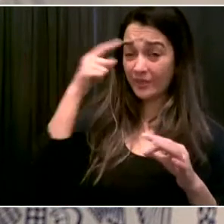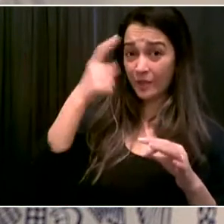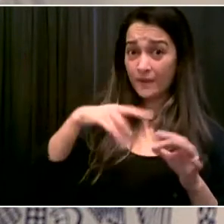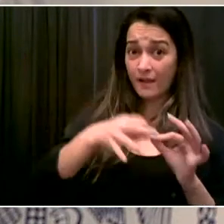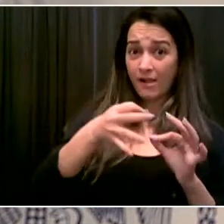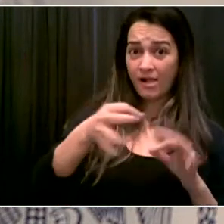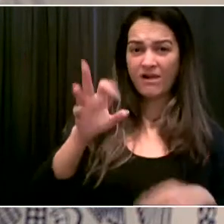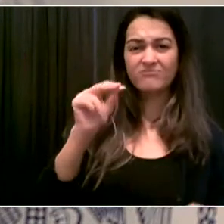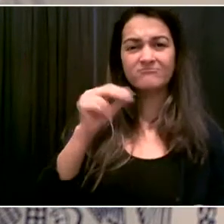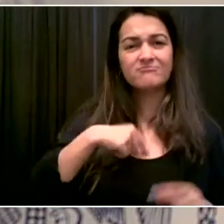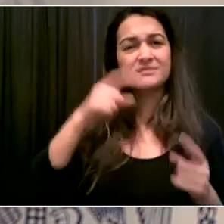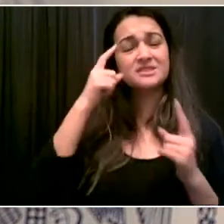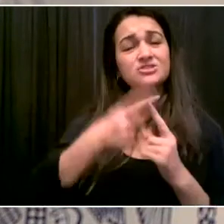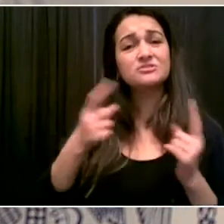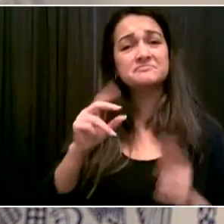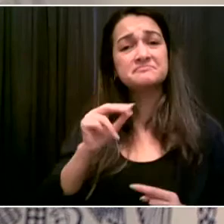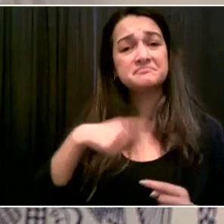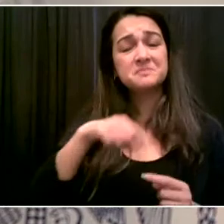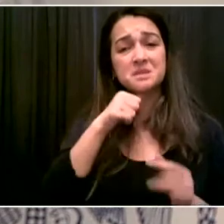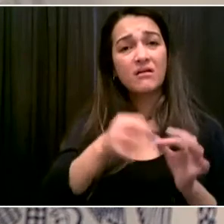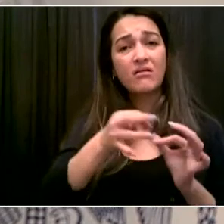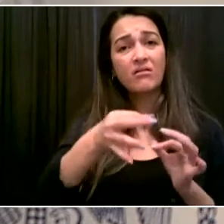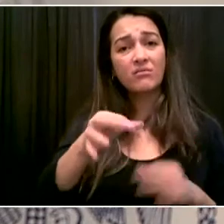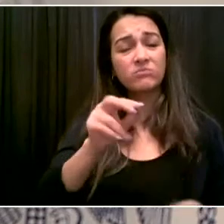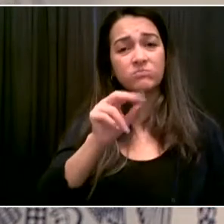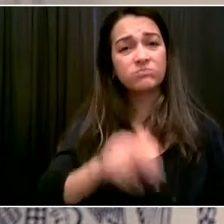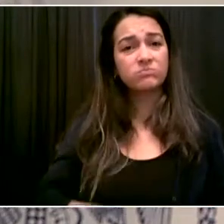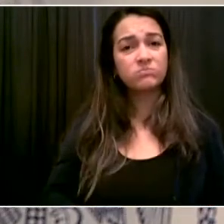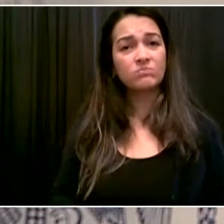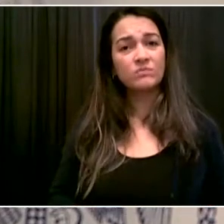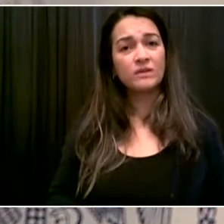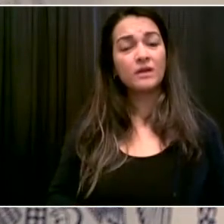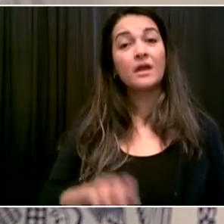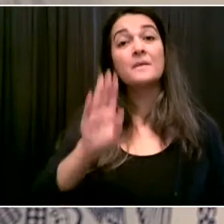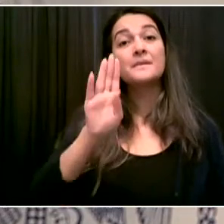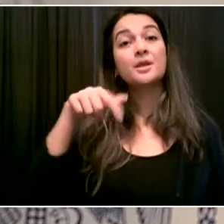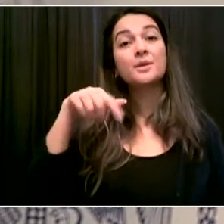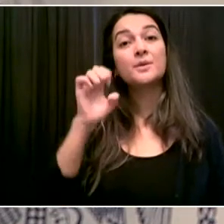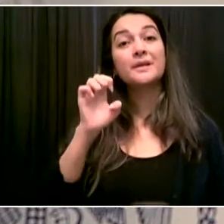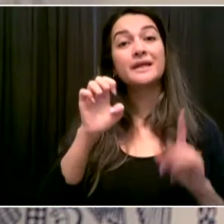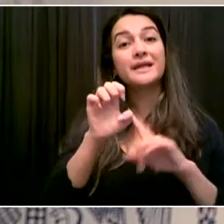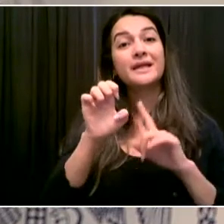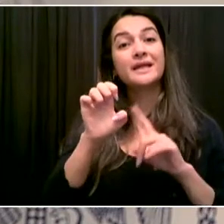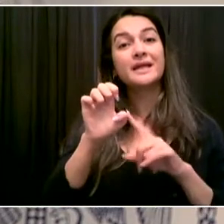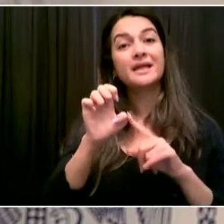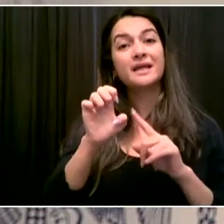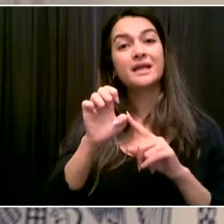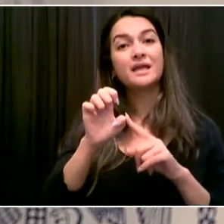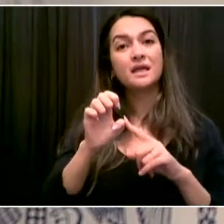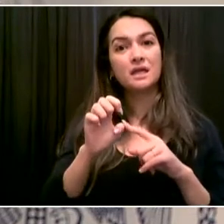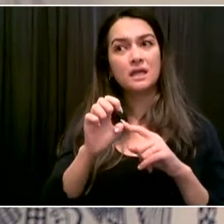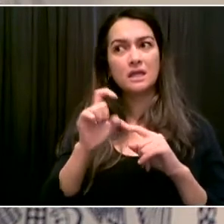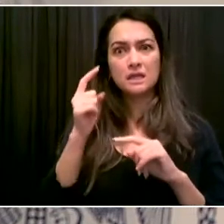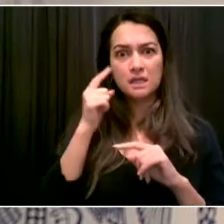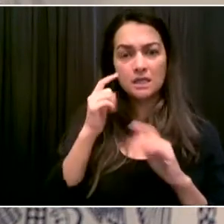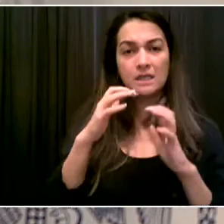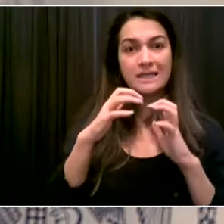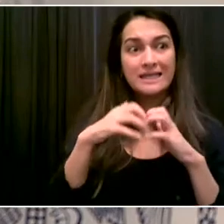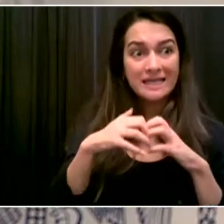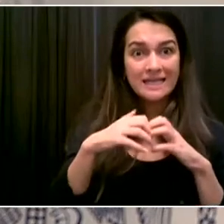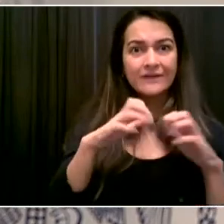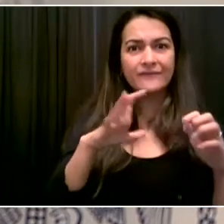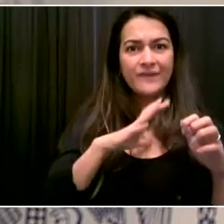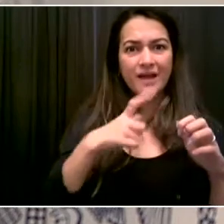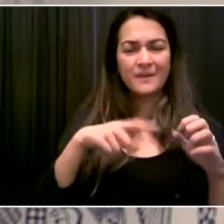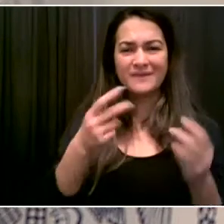danger of literally imminent collapse. It turns out there's a way to preserve it. That really kind of was job one, to keep this